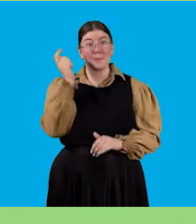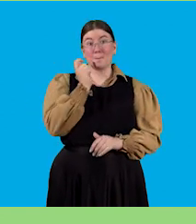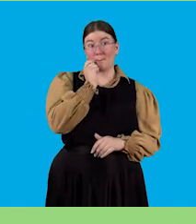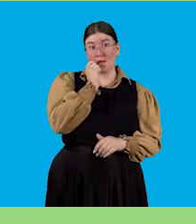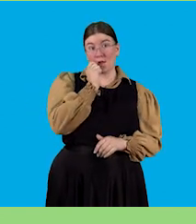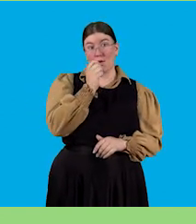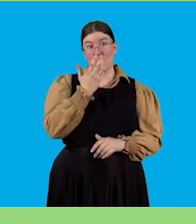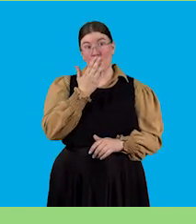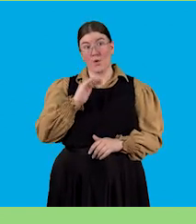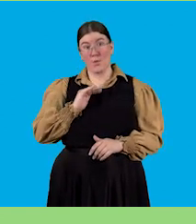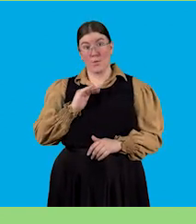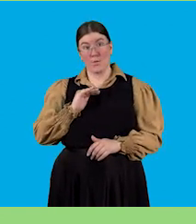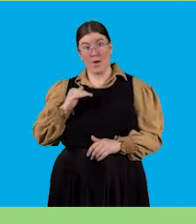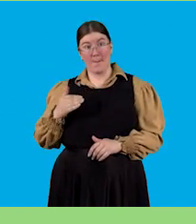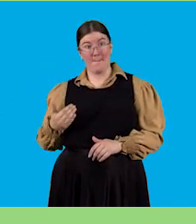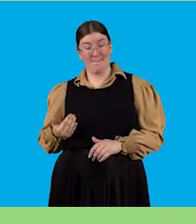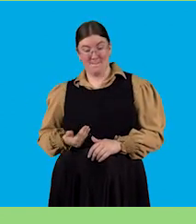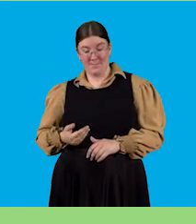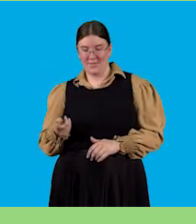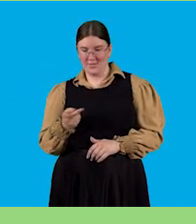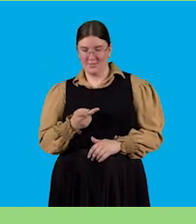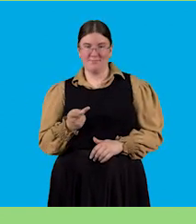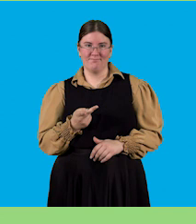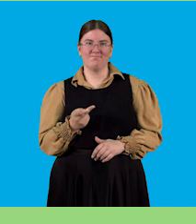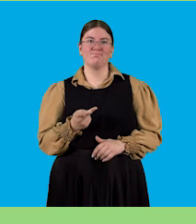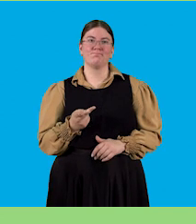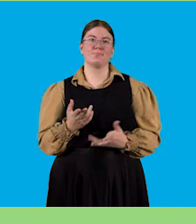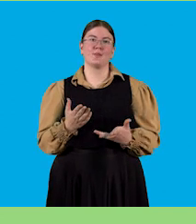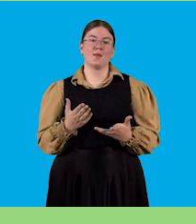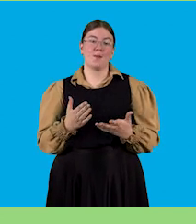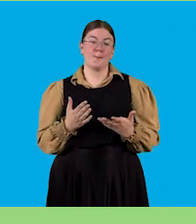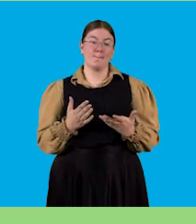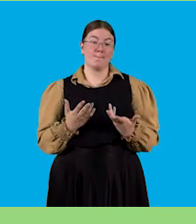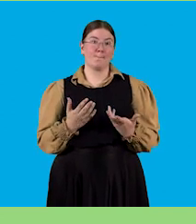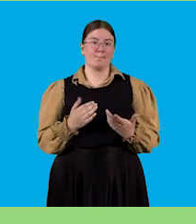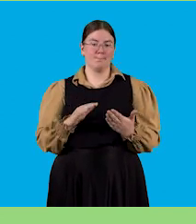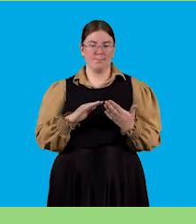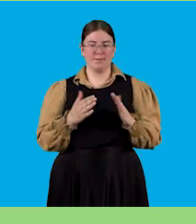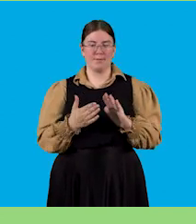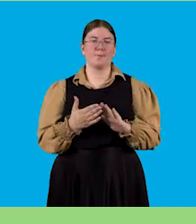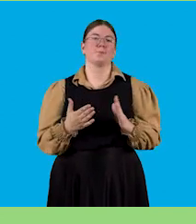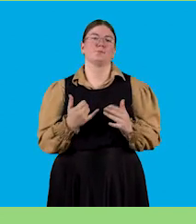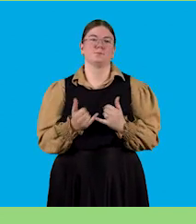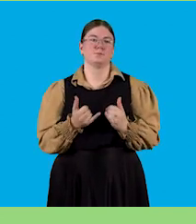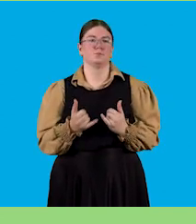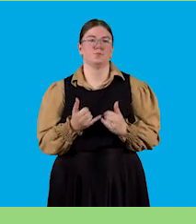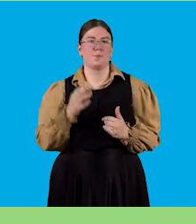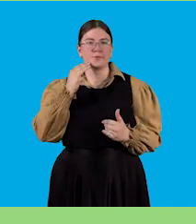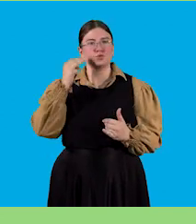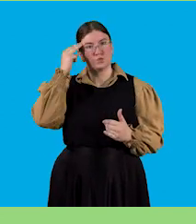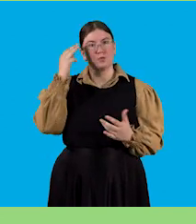females or girls and males, known as boys, become sexually mature and are later able